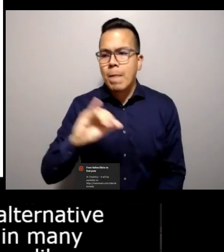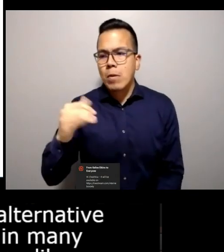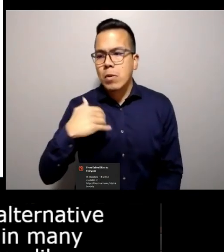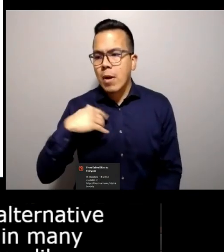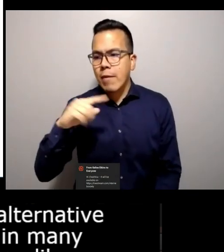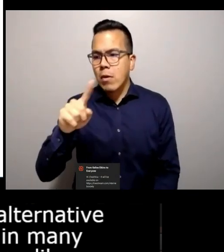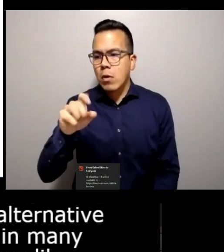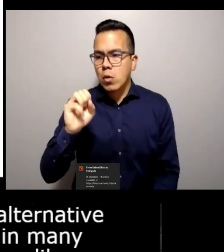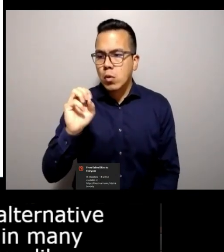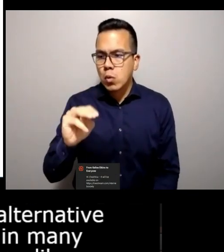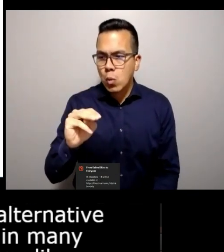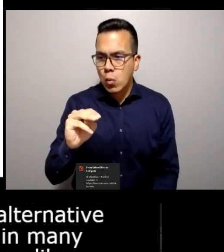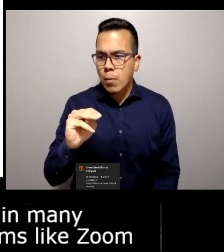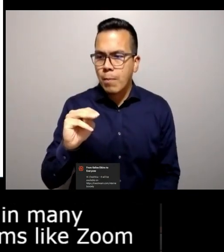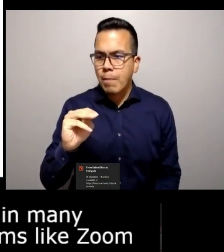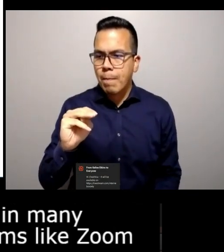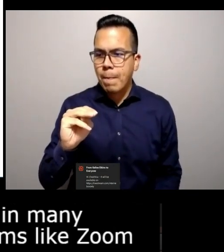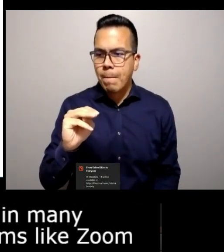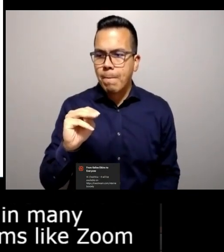Teams and